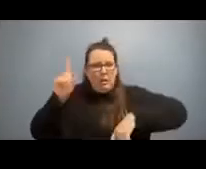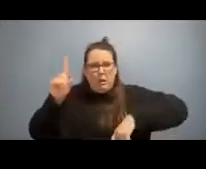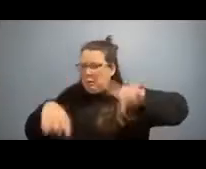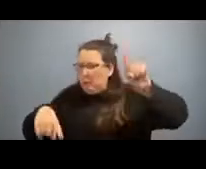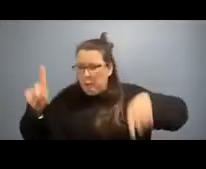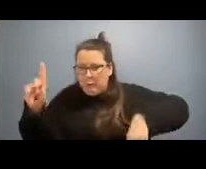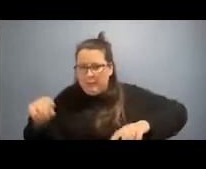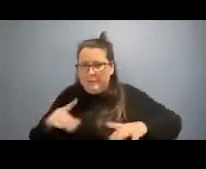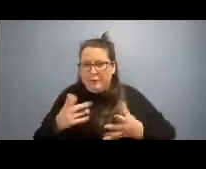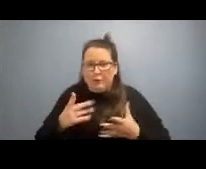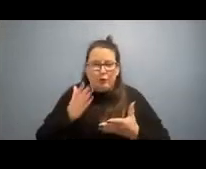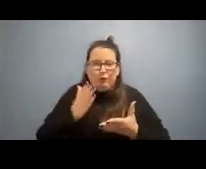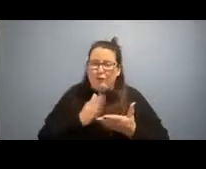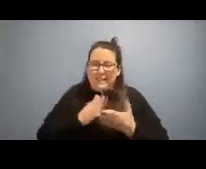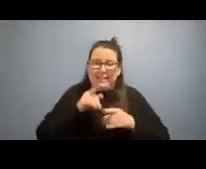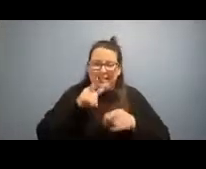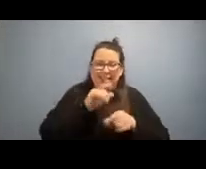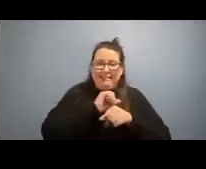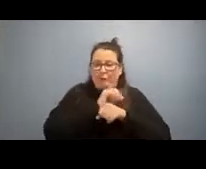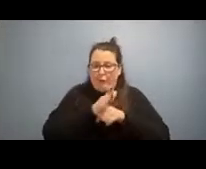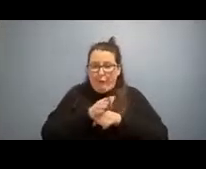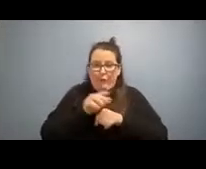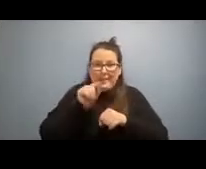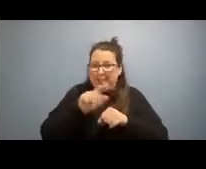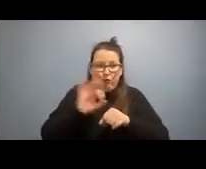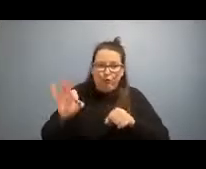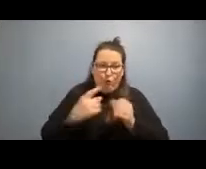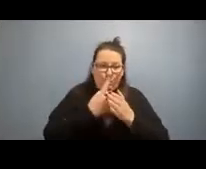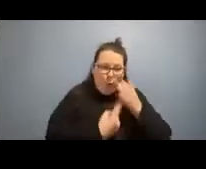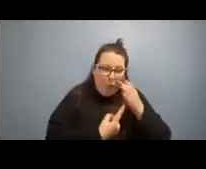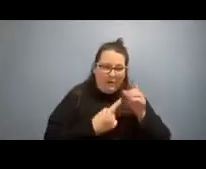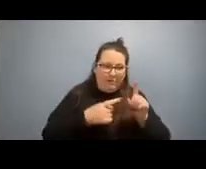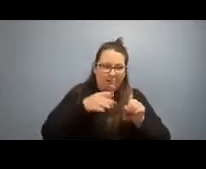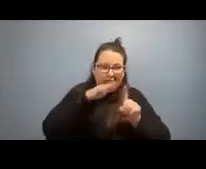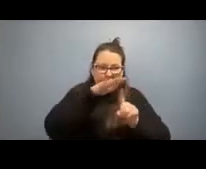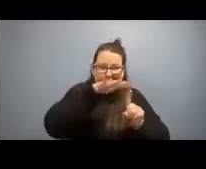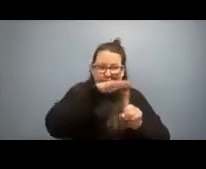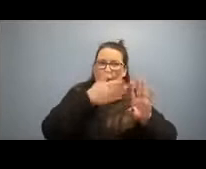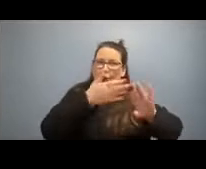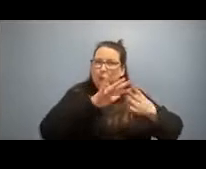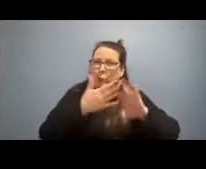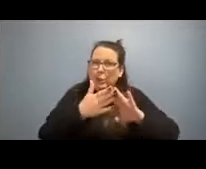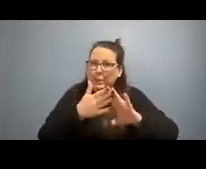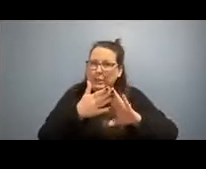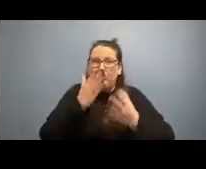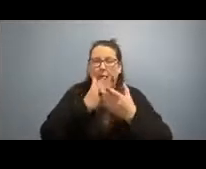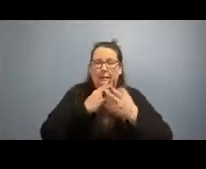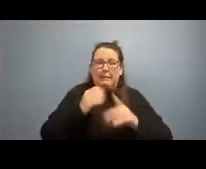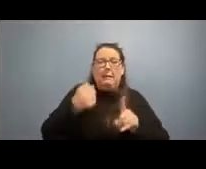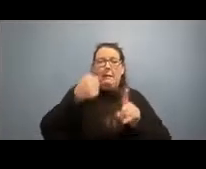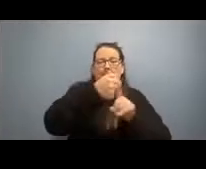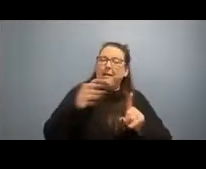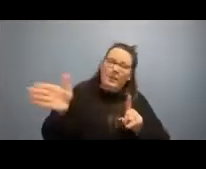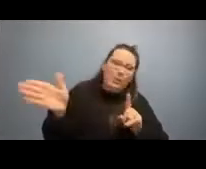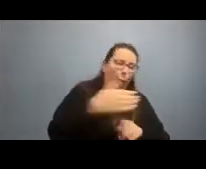sparing nobody. And we're not really focused on any one single community. It is impacting all of us. And the fact that we